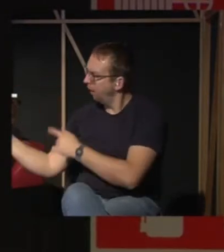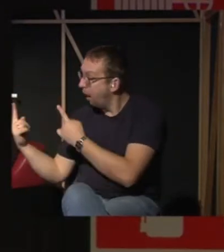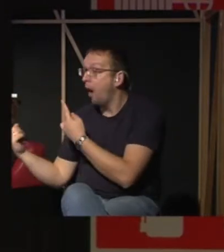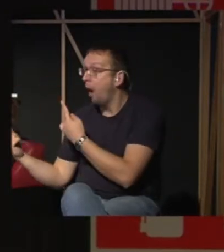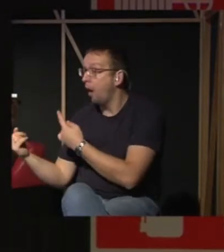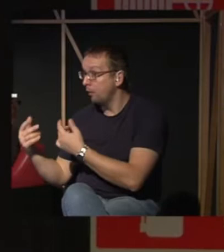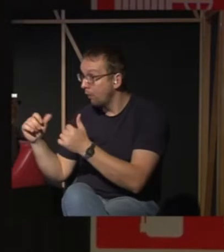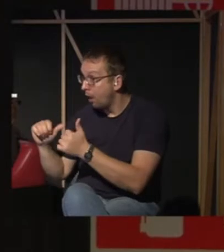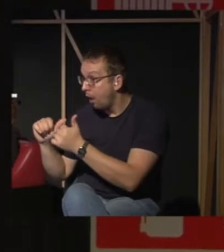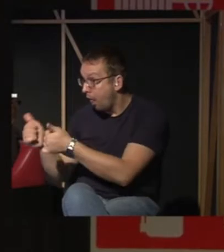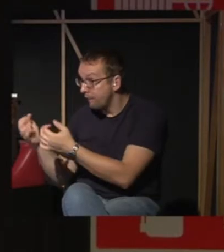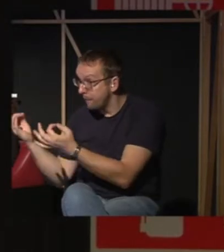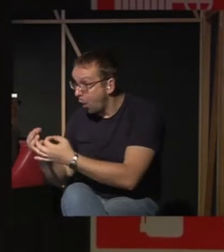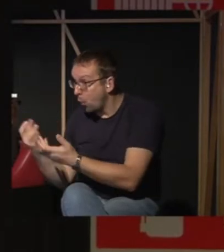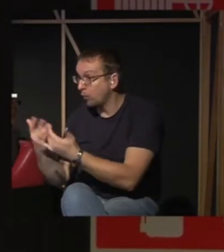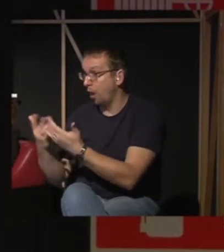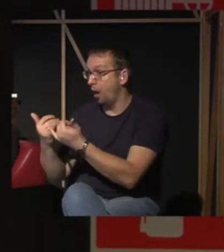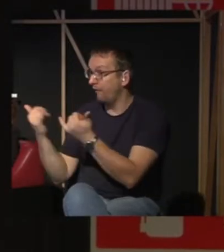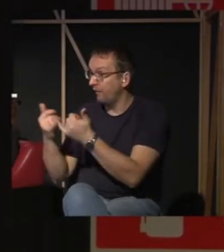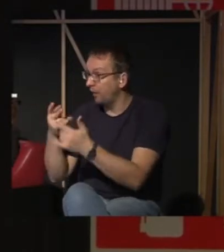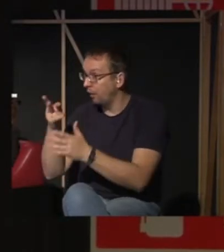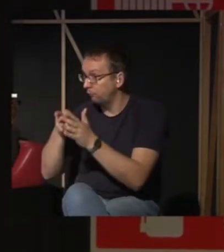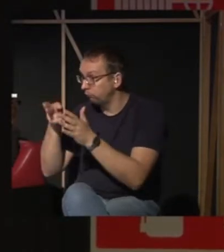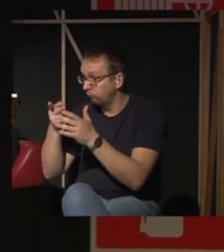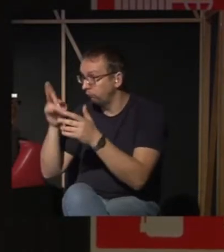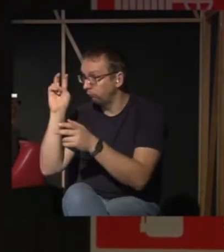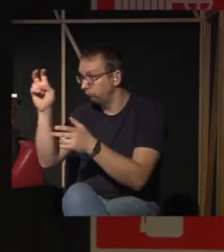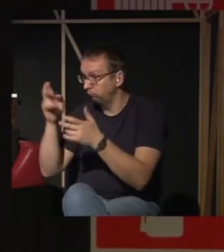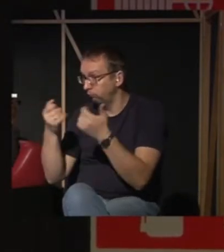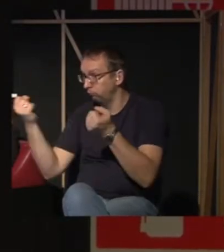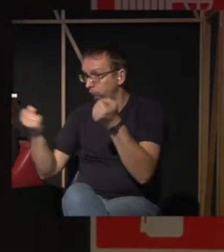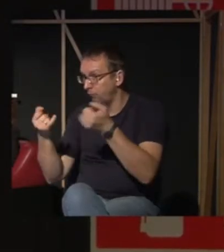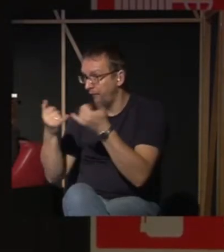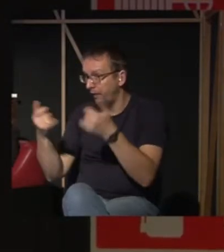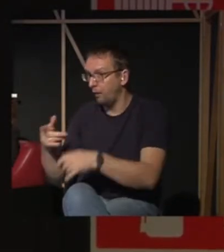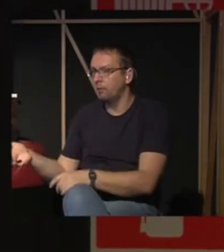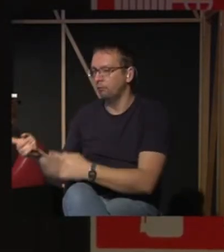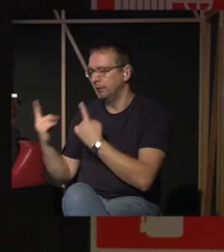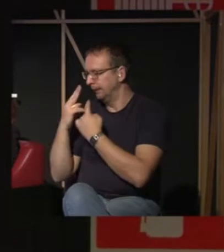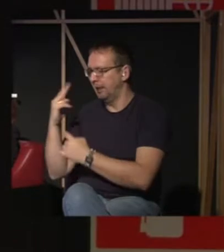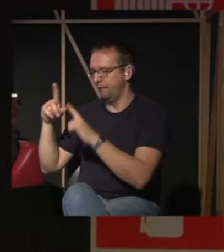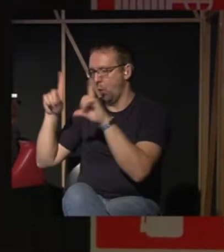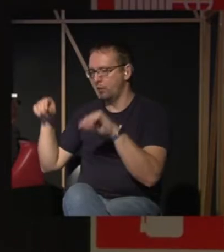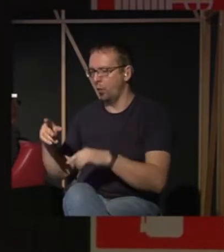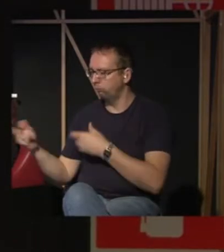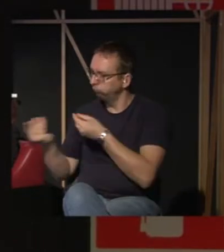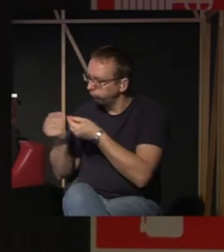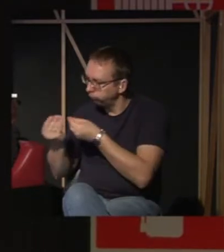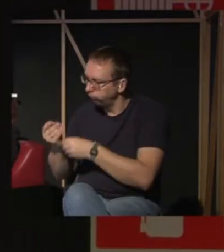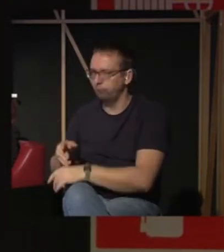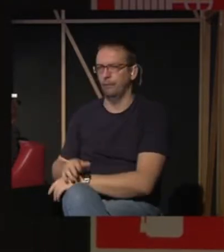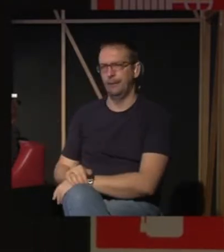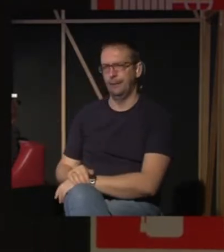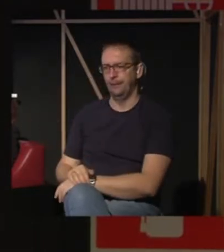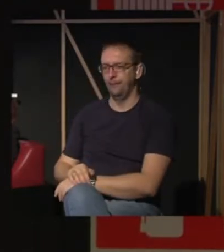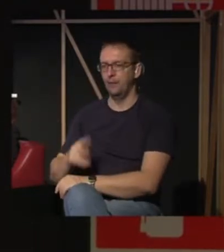of shuttles. So you have two photos of two different types of vehicles. One is a golf buggy that was used within the